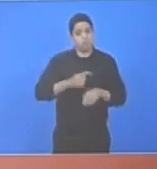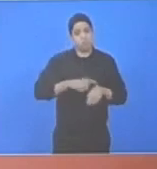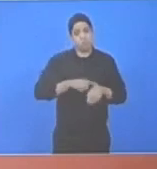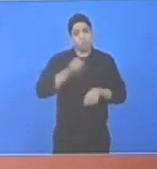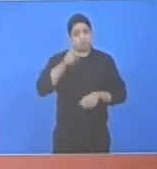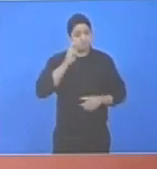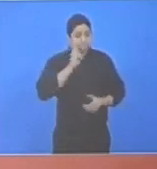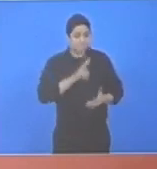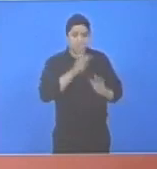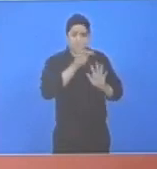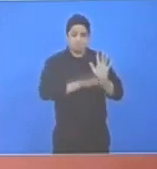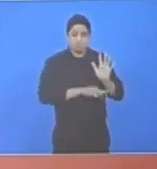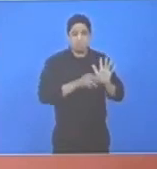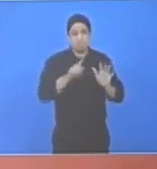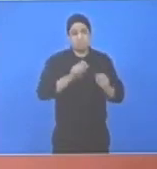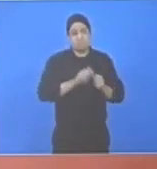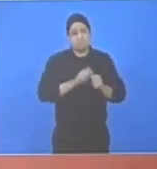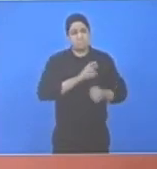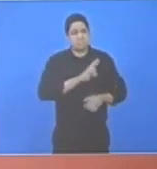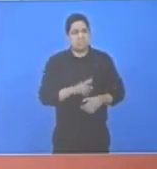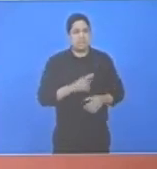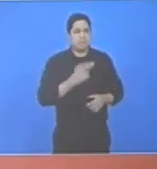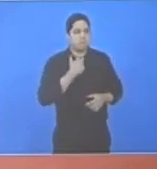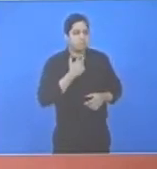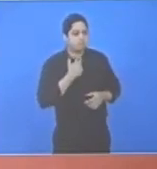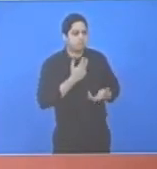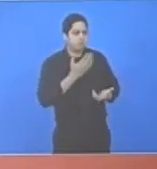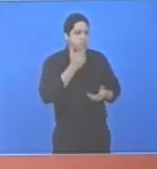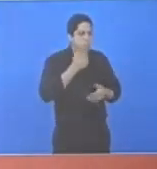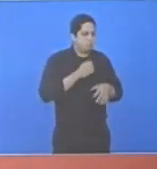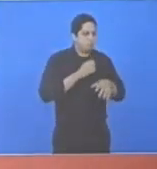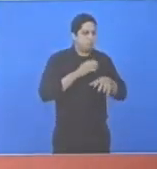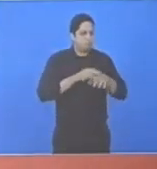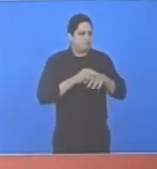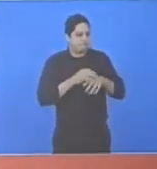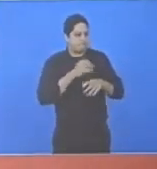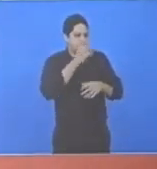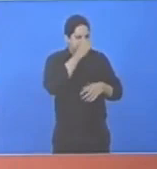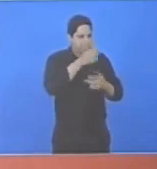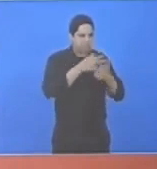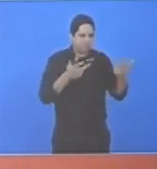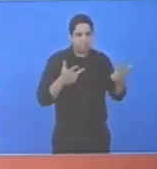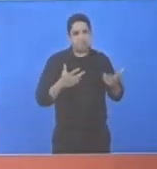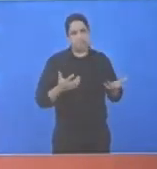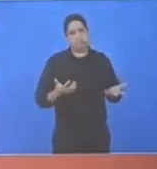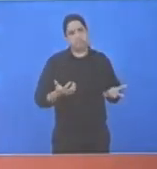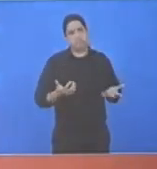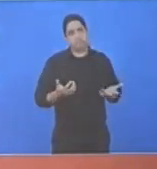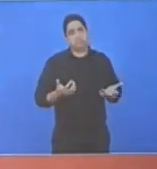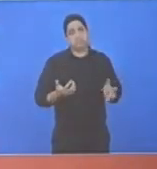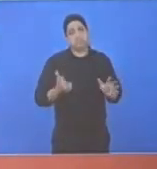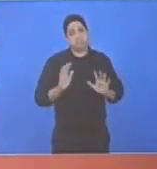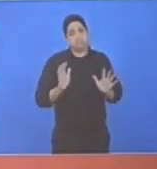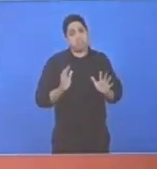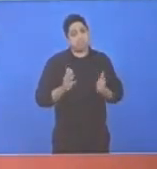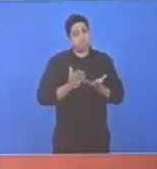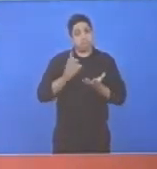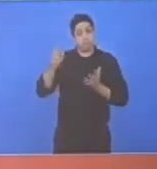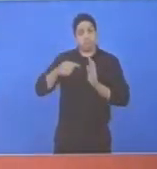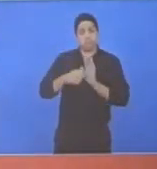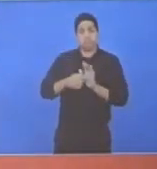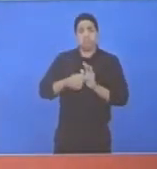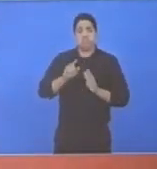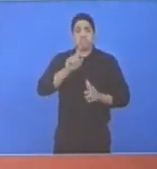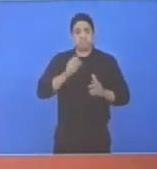complete project. When you take one text only, do not eat that, do not eat this, you can establish a religion, a church. You can start a